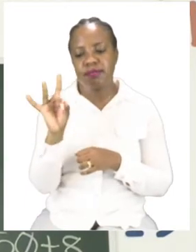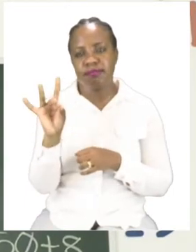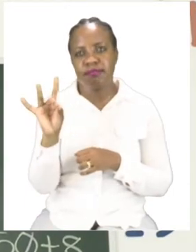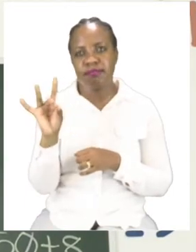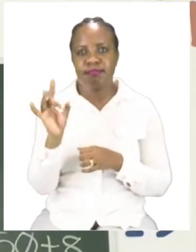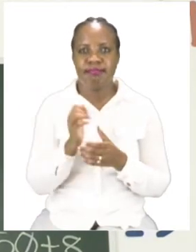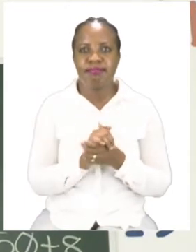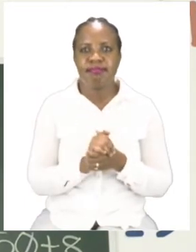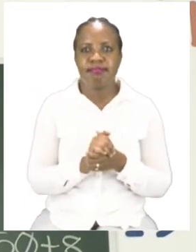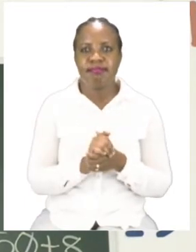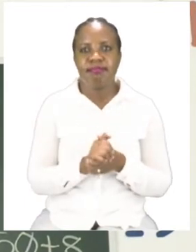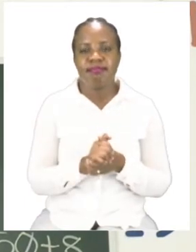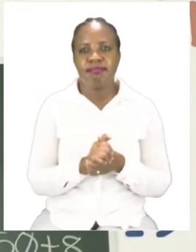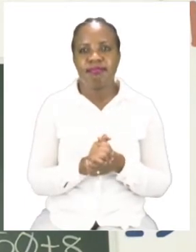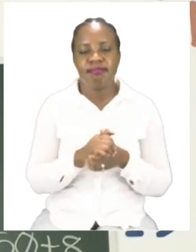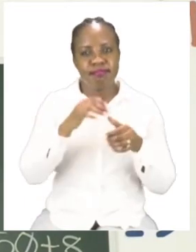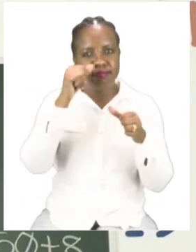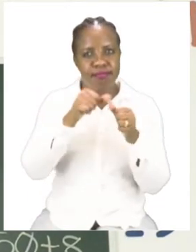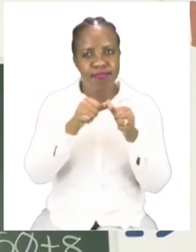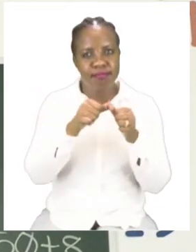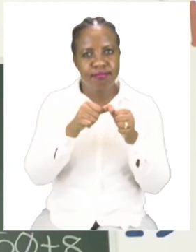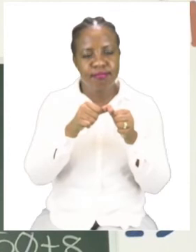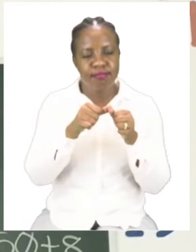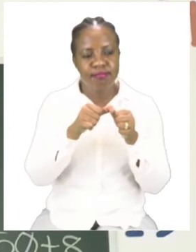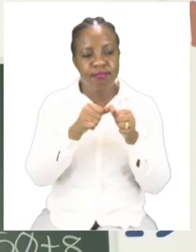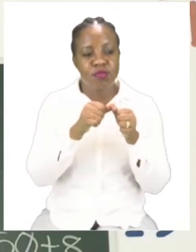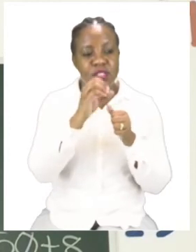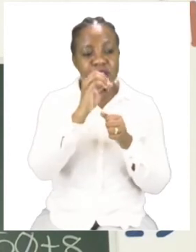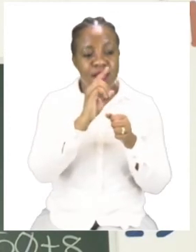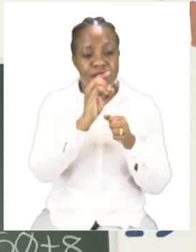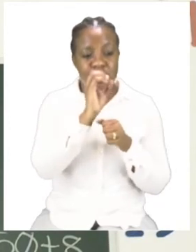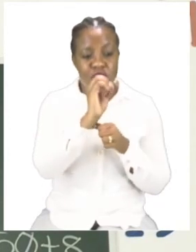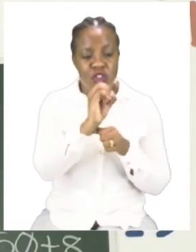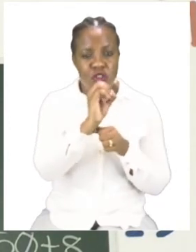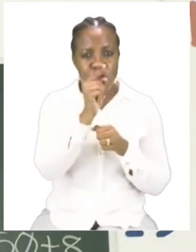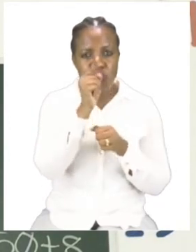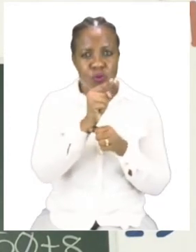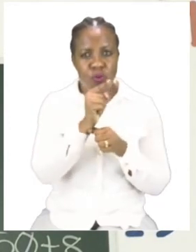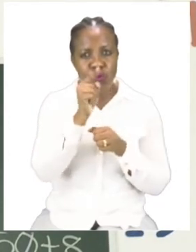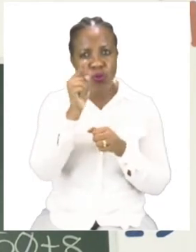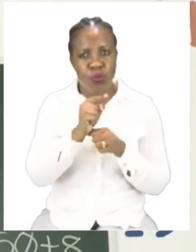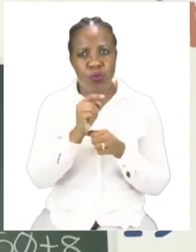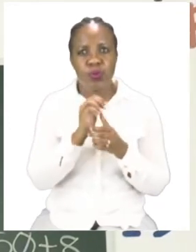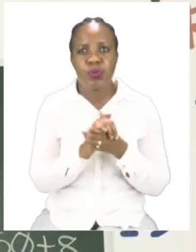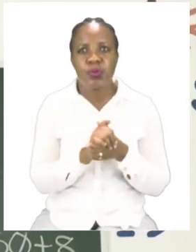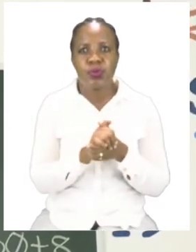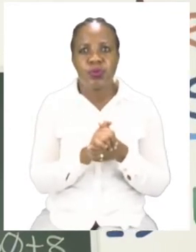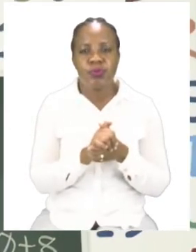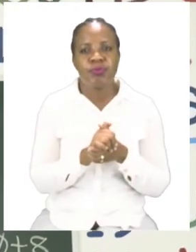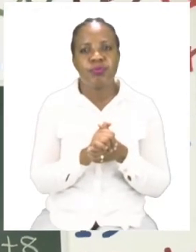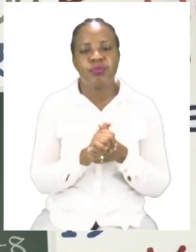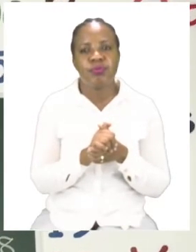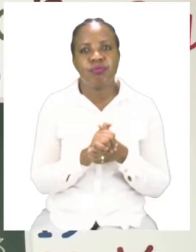158. Now please remember, once you have cancelled the zeros, they are being replaced by the numbers we have